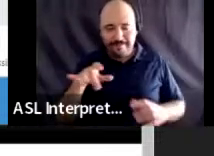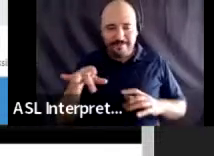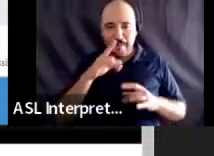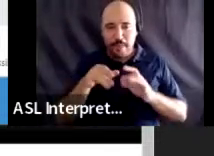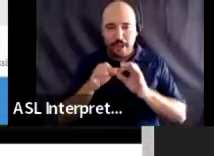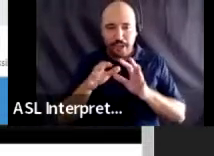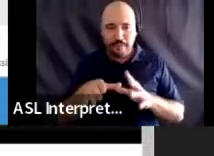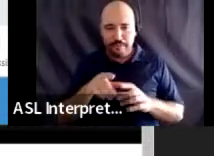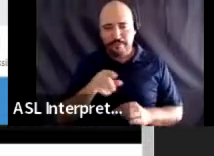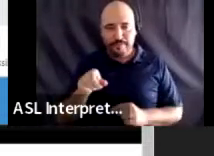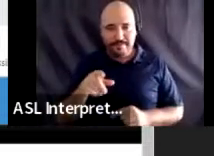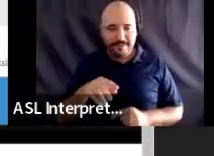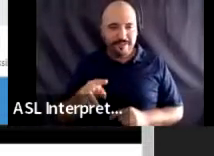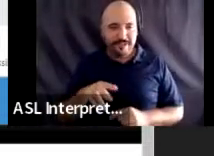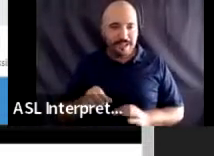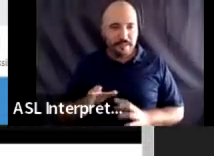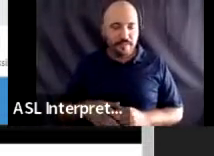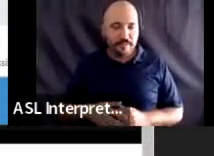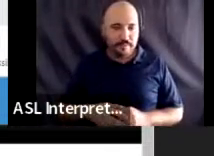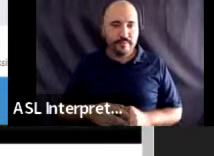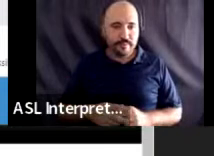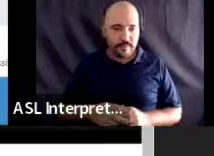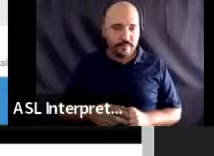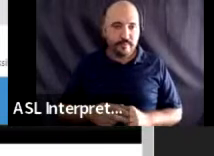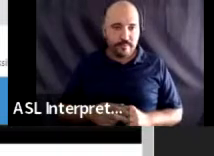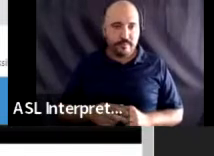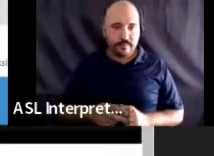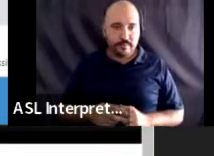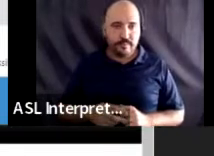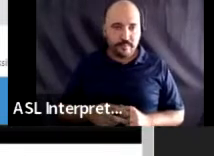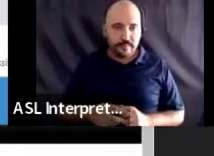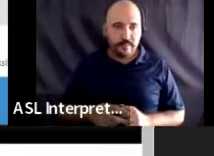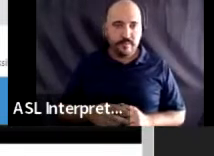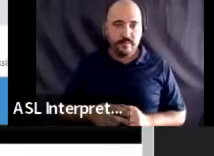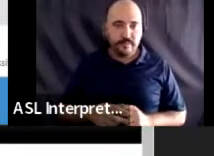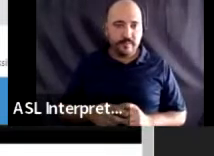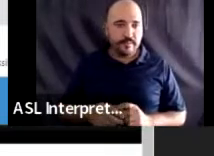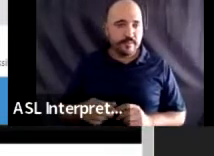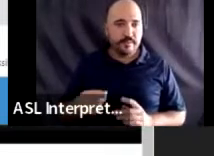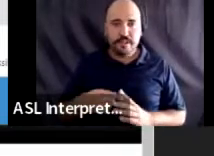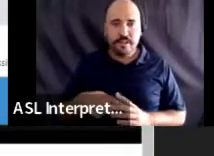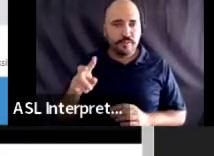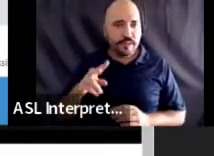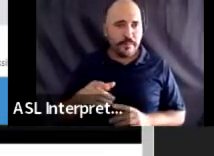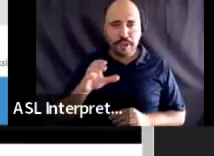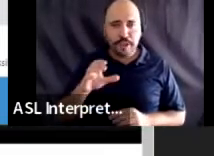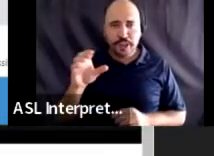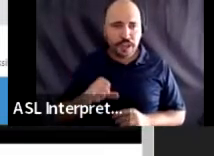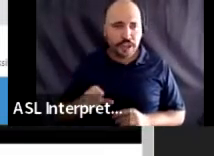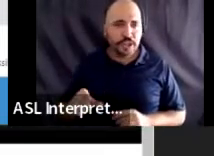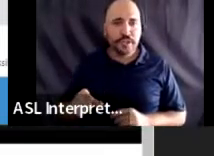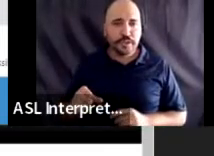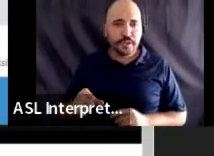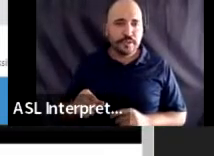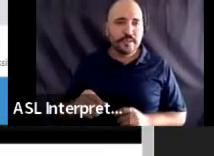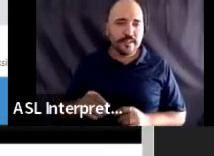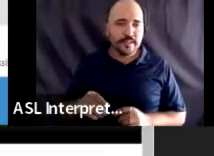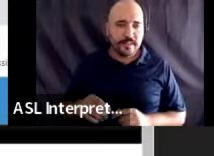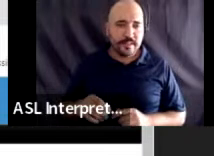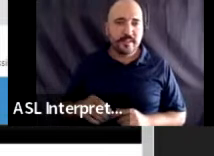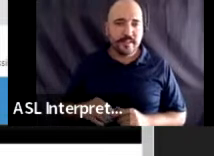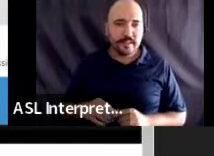an item, press the arrow keys. Meeting controls. To move to an item, press the arrow. Who we are, do it Google Chrome. To move to an All item, right. press Just started reading stuff from the Zoom window. for slash some date time reason. edit. All right.